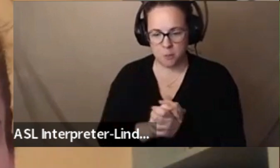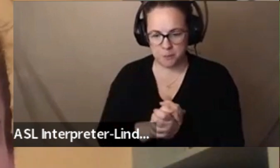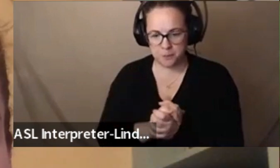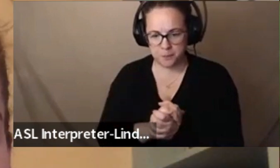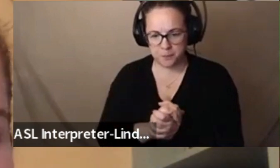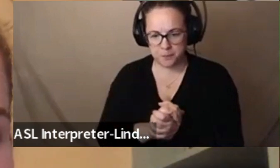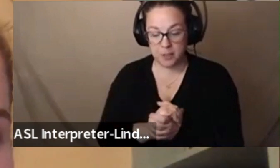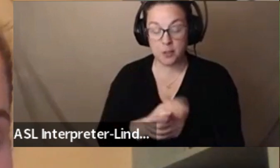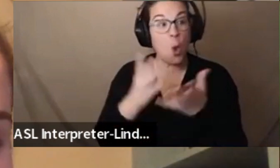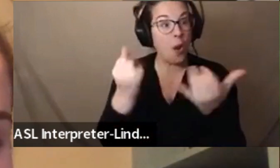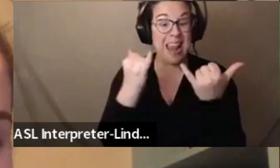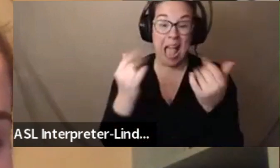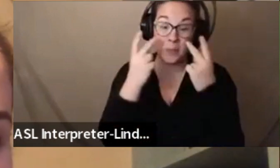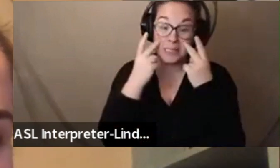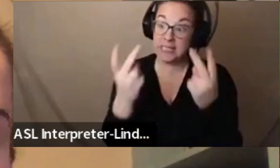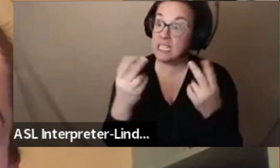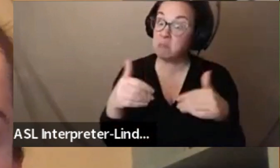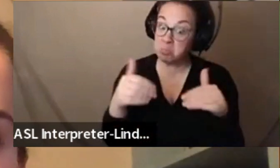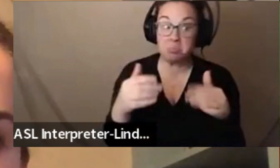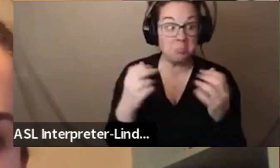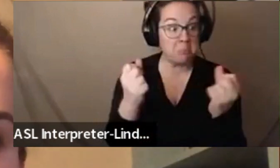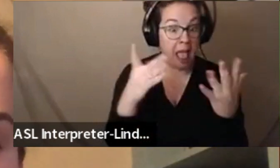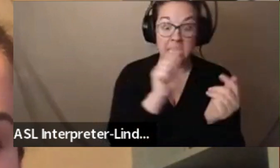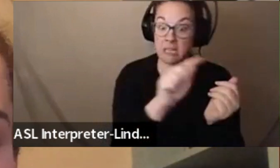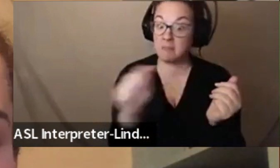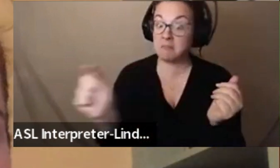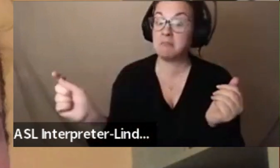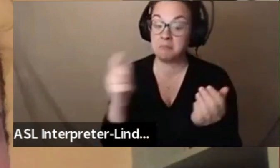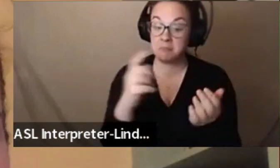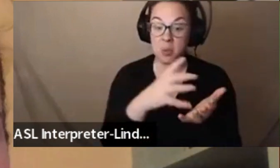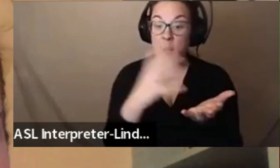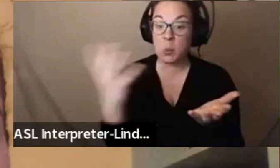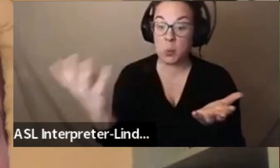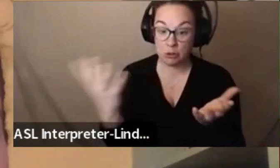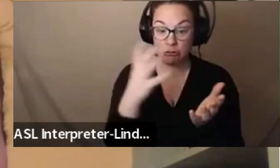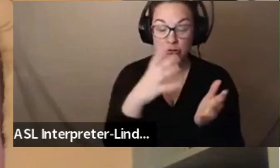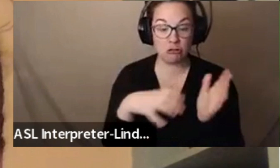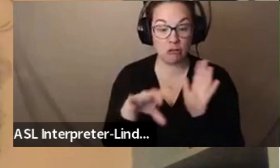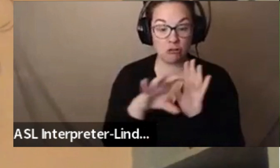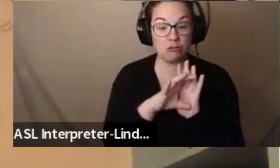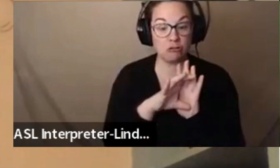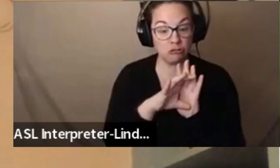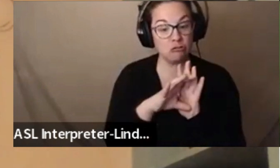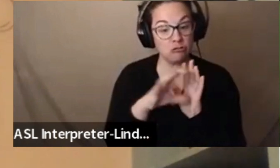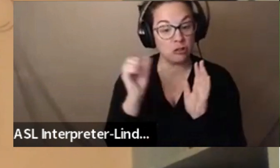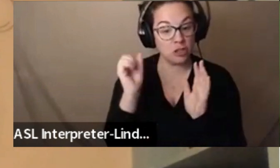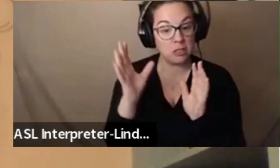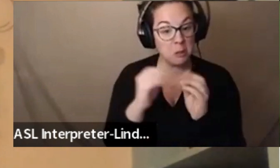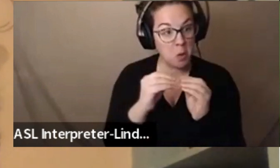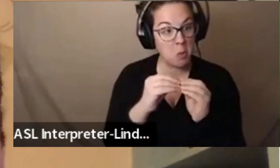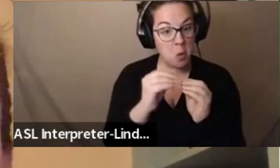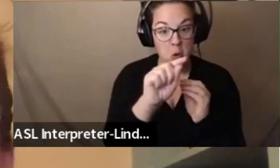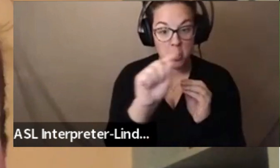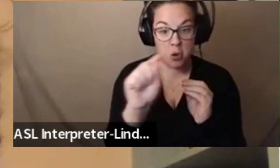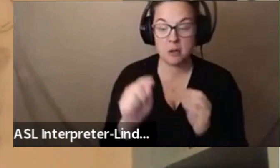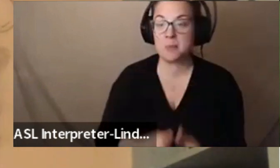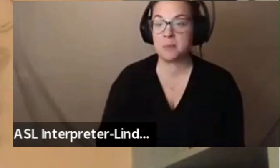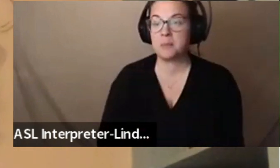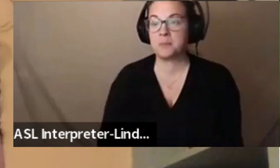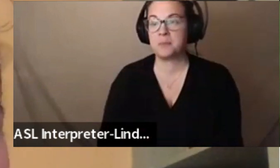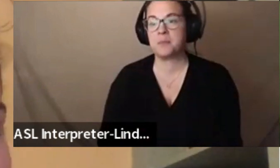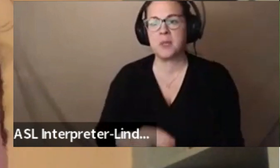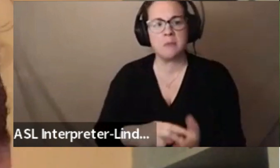like, obviously queering characters in Shakespeare has done quite a lot now, thankfully, and has opened